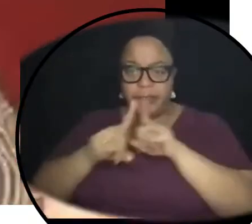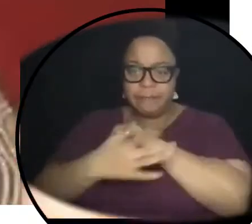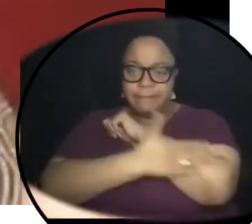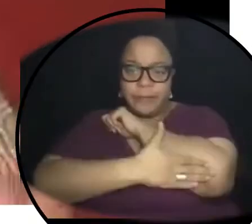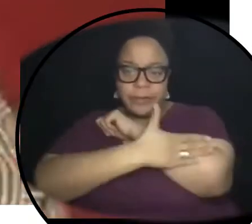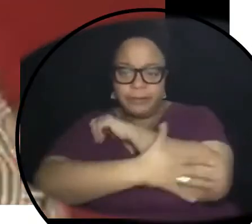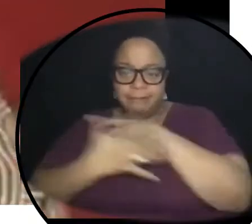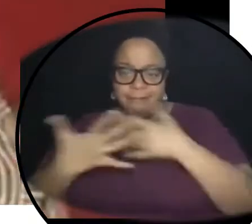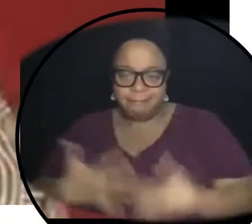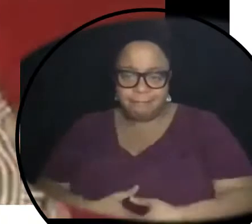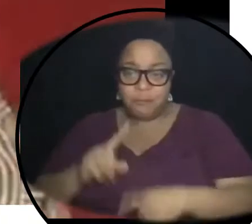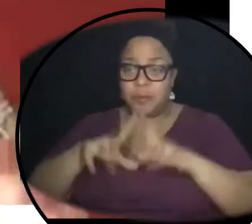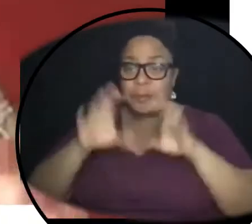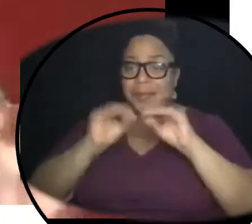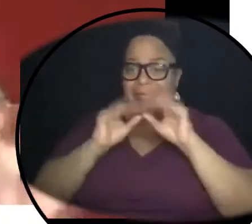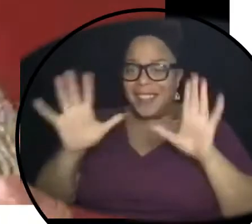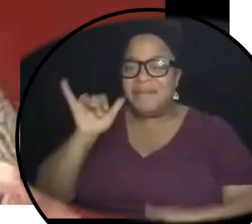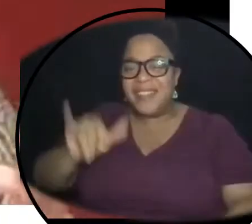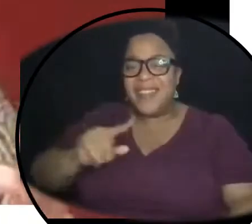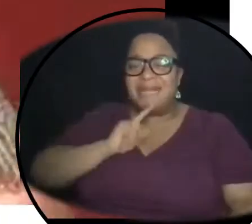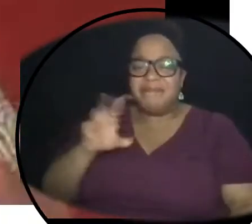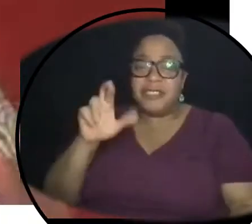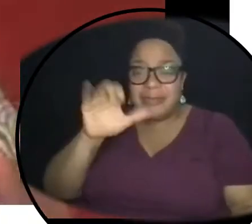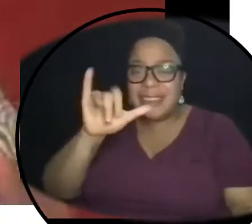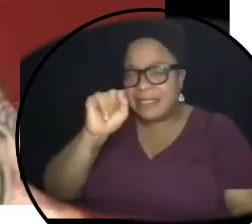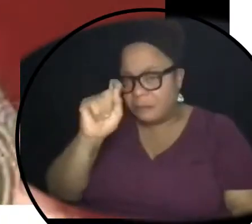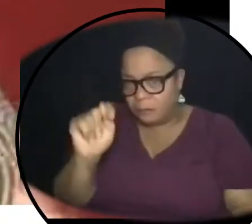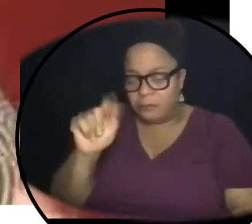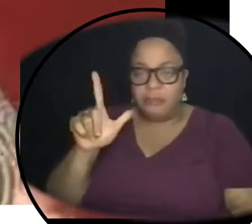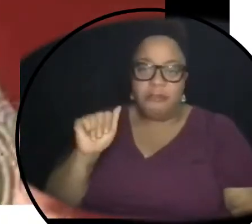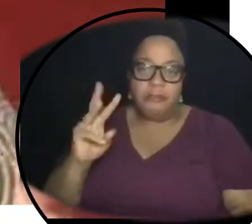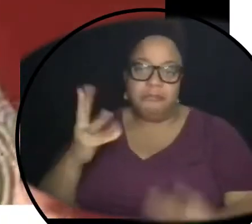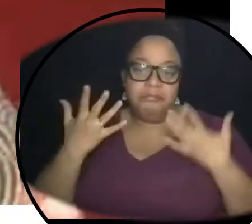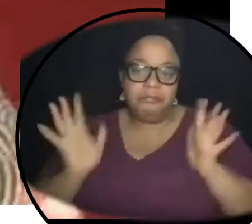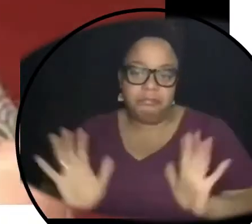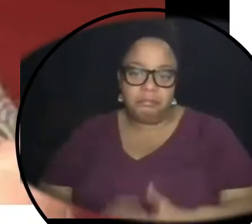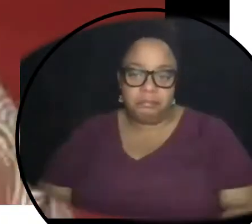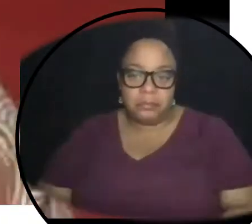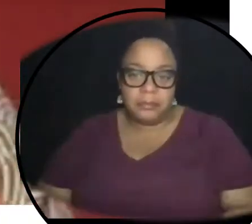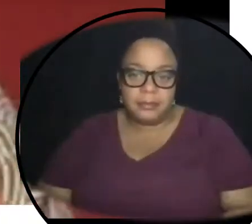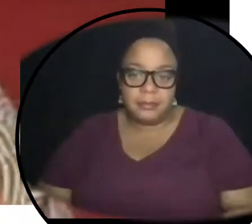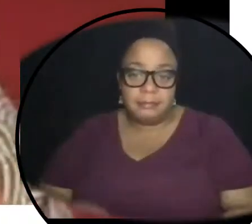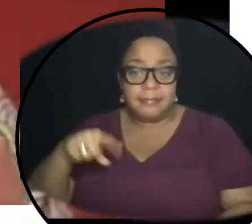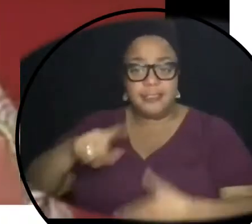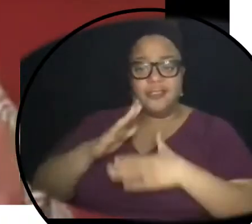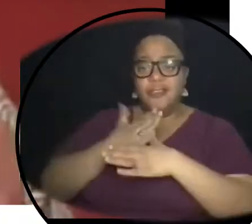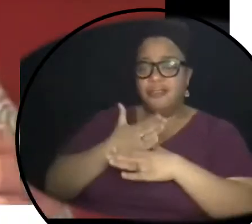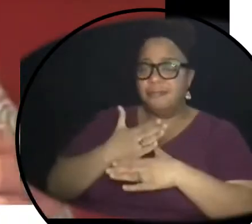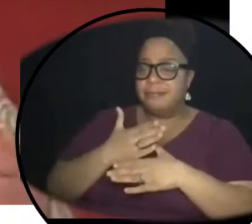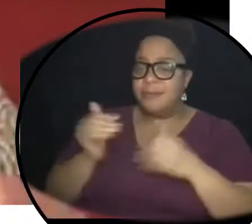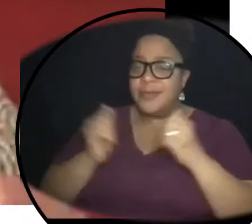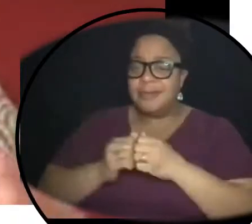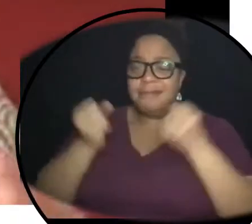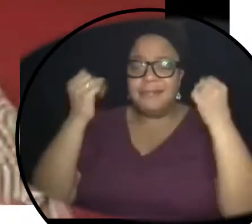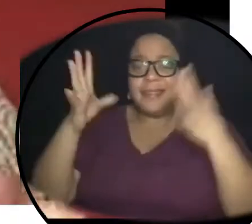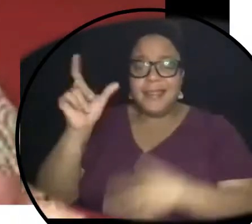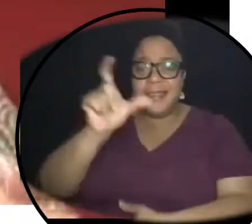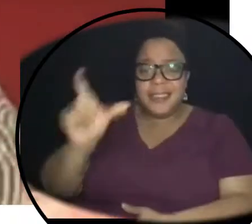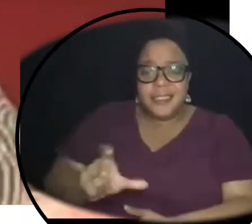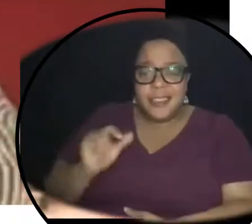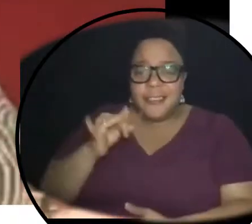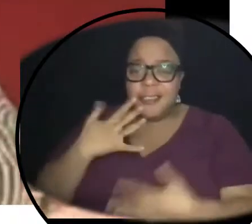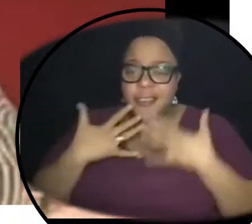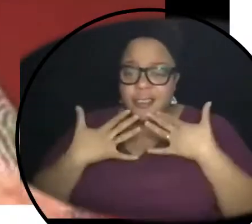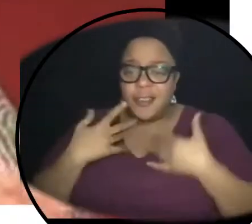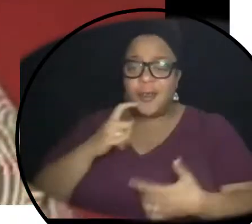the perspective of migrants, refugees, and second generation. Second generation is the political term